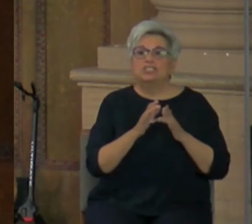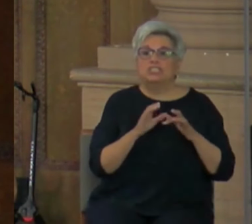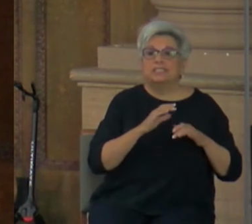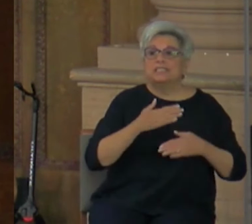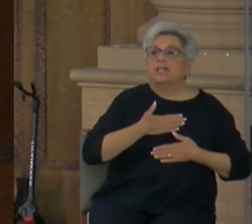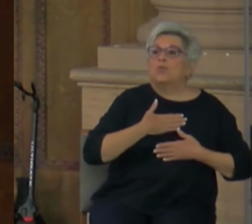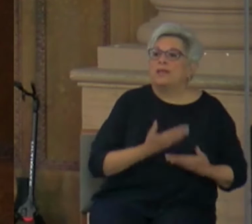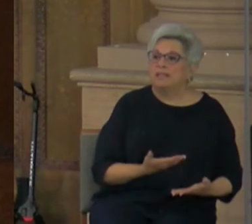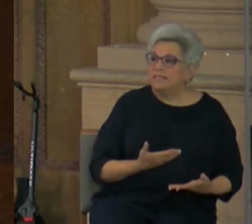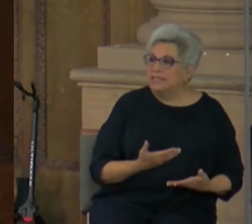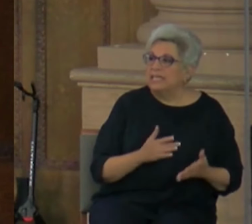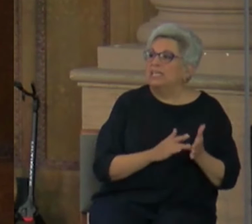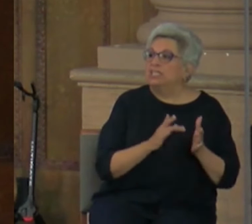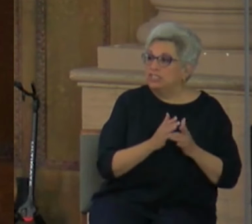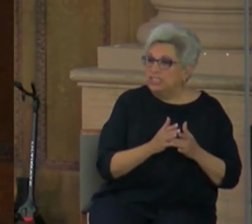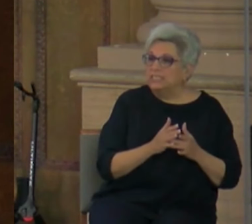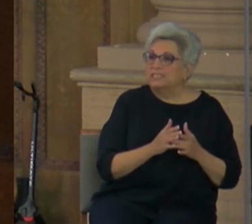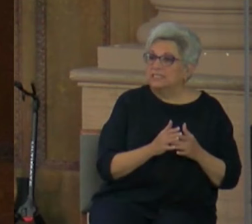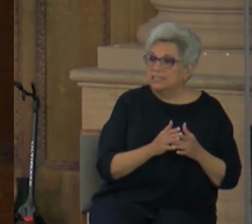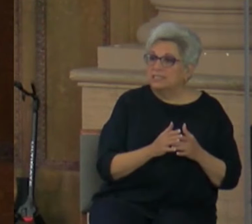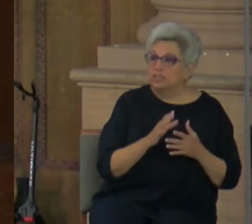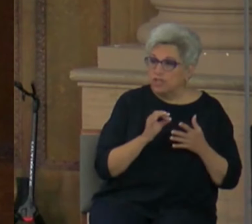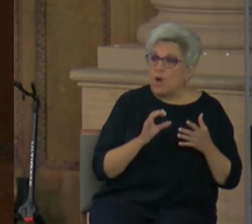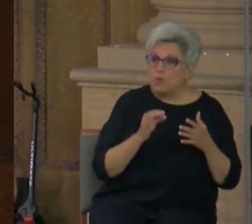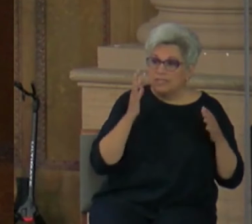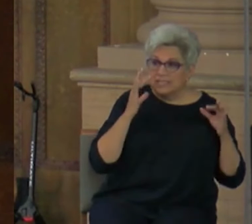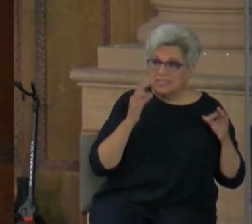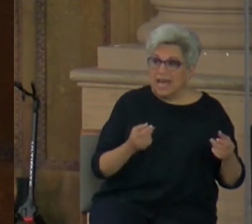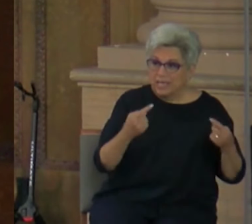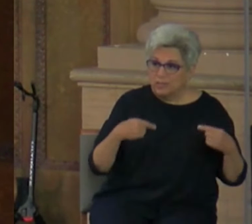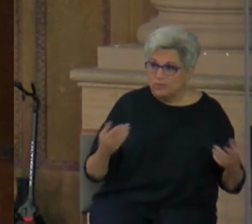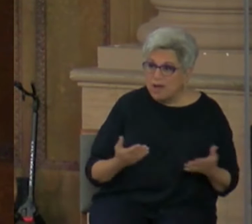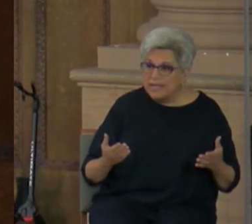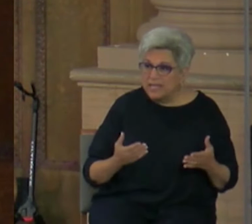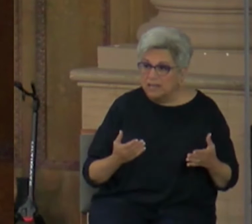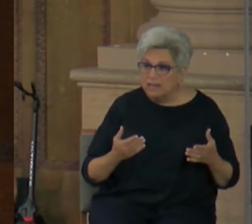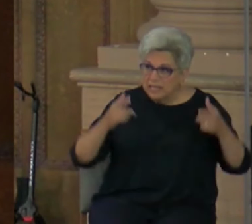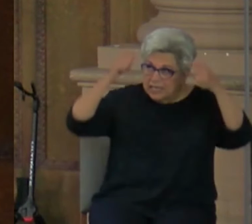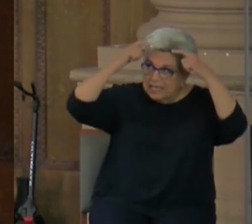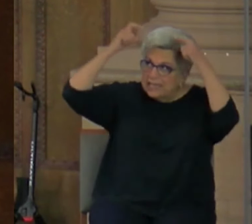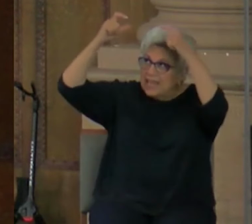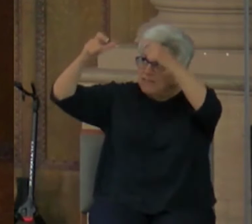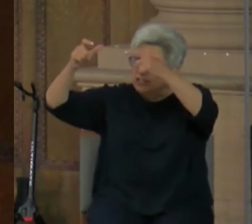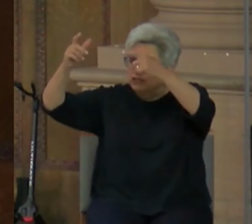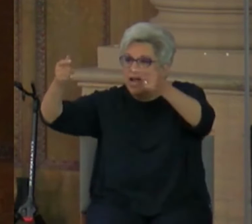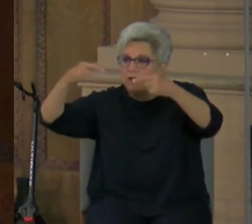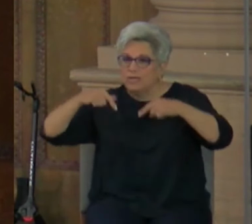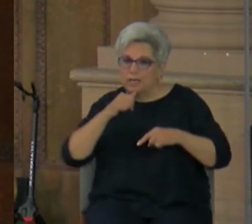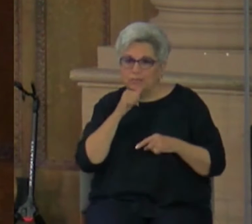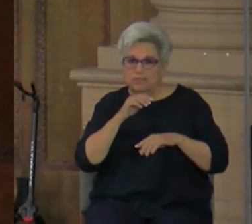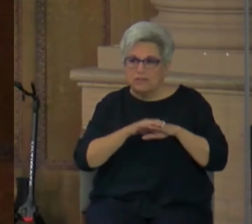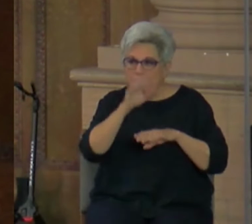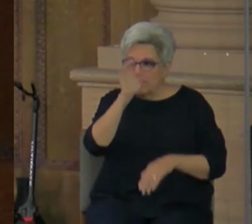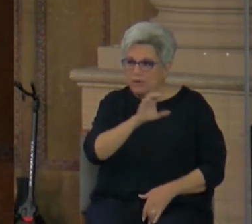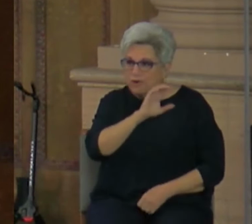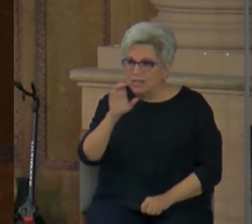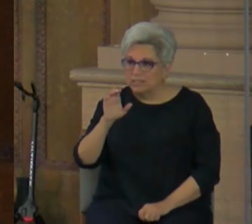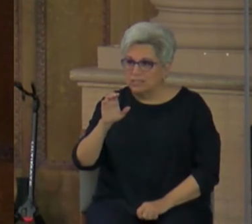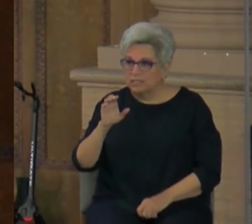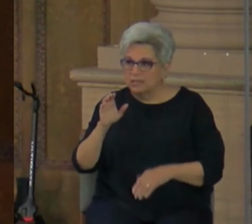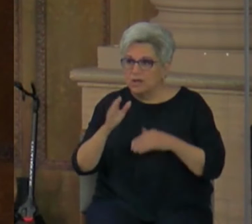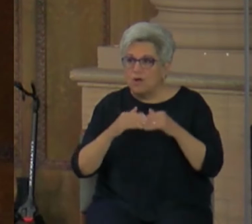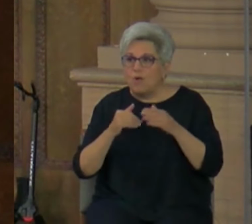And so that means that whatever reason we can come up with for our suffering, and whatever we might think about God when we go through it, we can't look